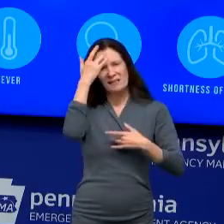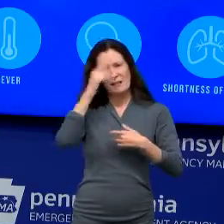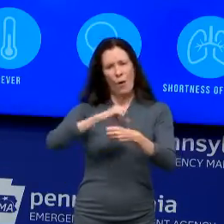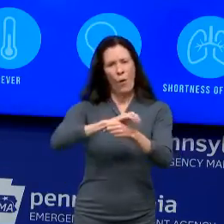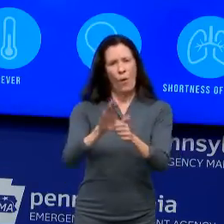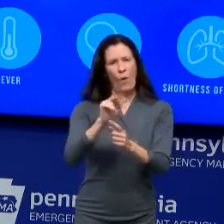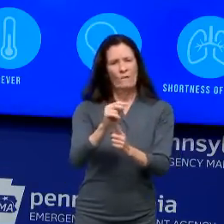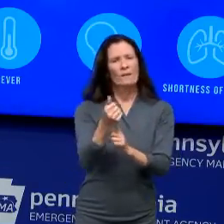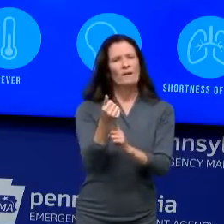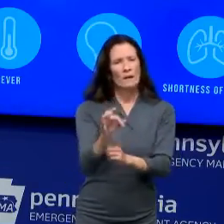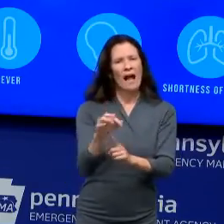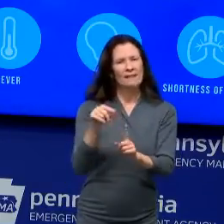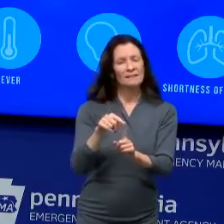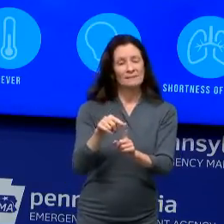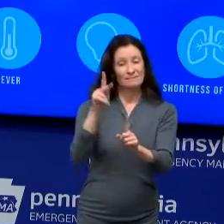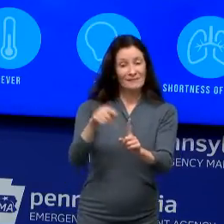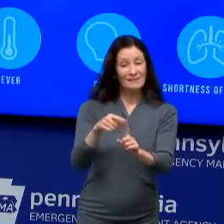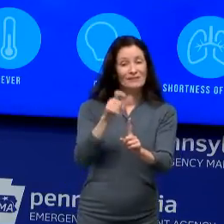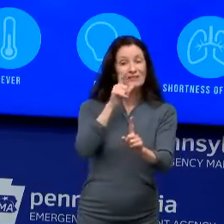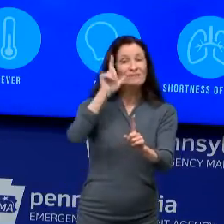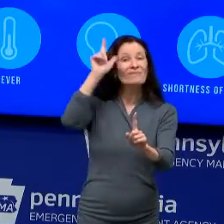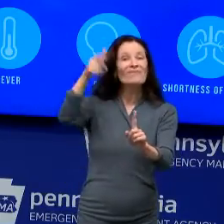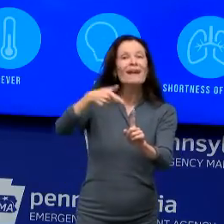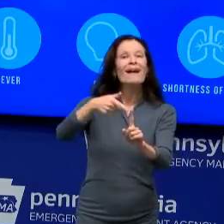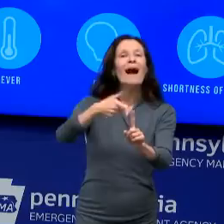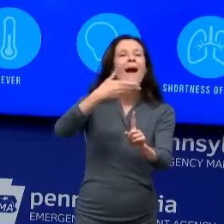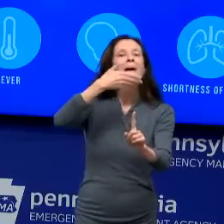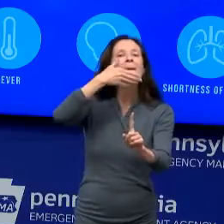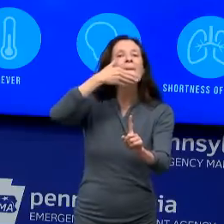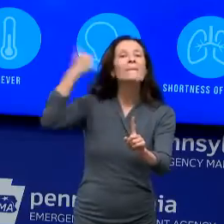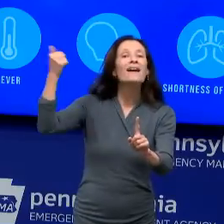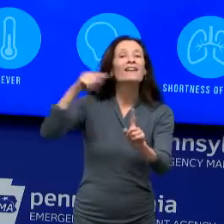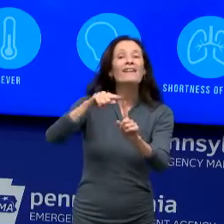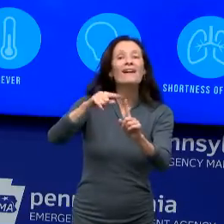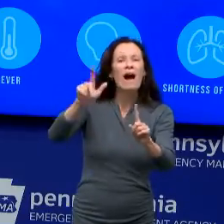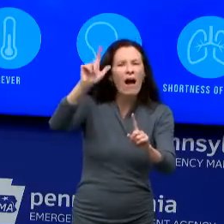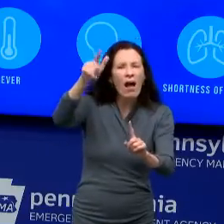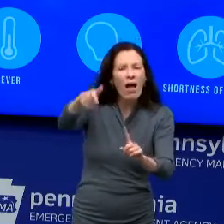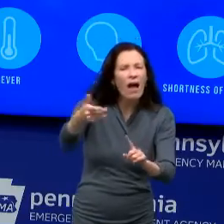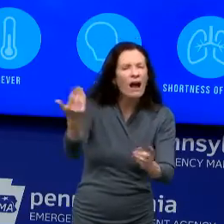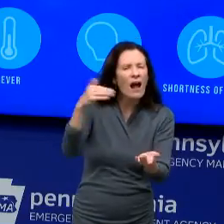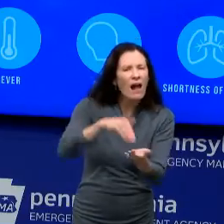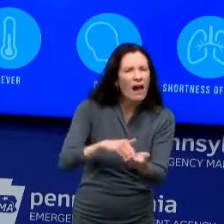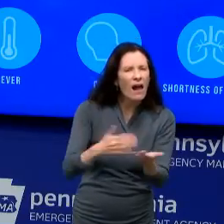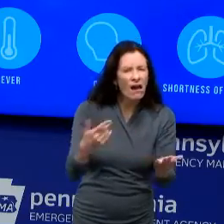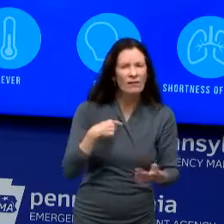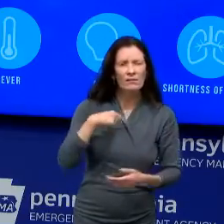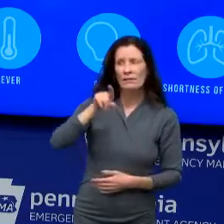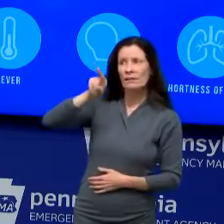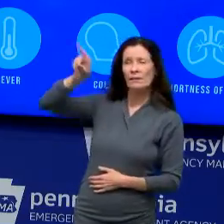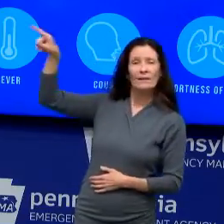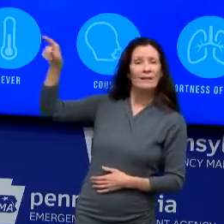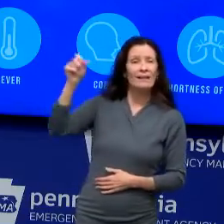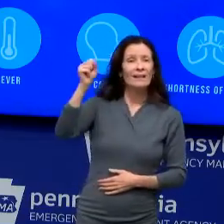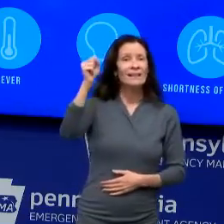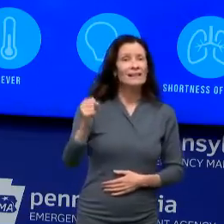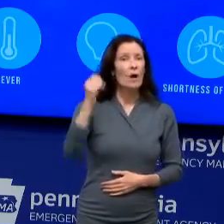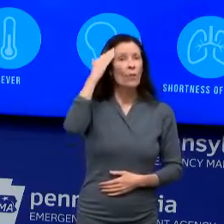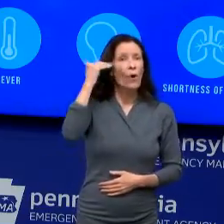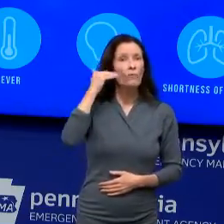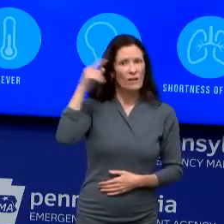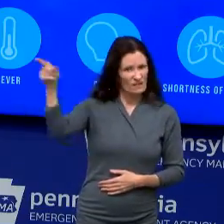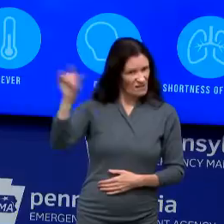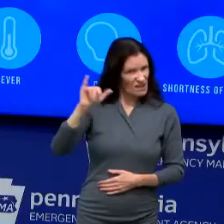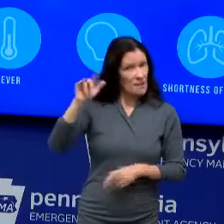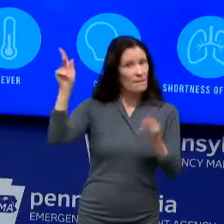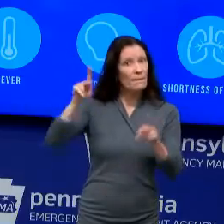South Korea, that they're retesting positive. So those are being repeated in the United States, and we're trying to see what that